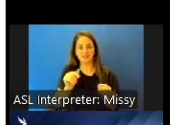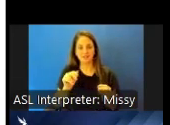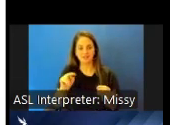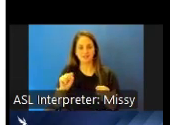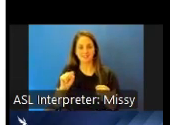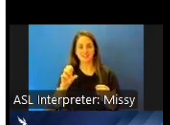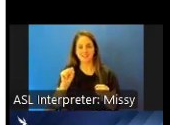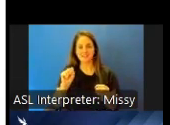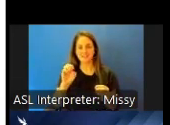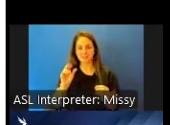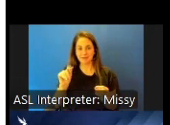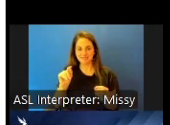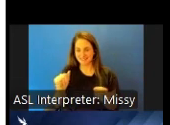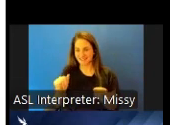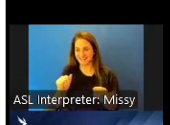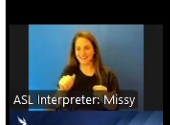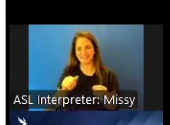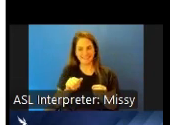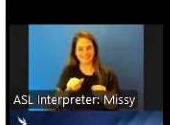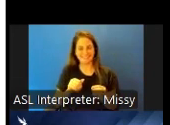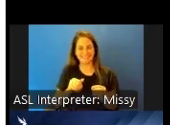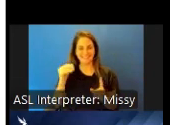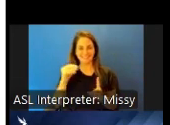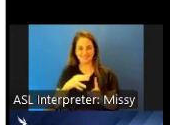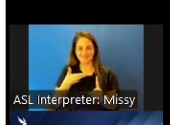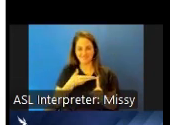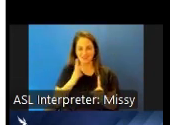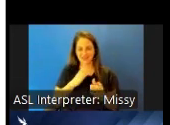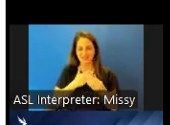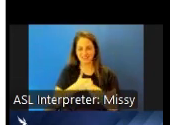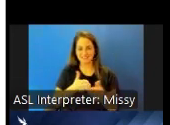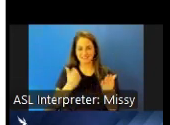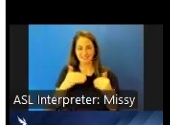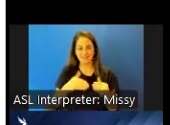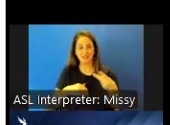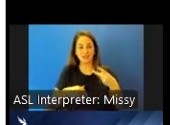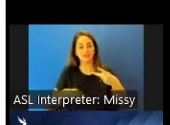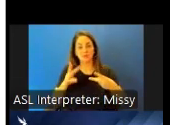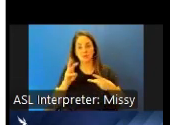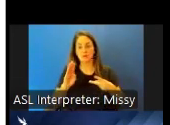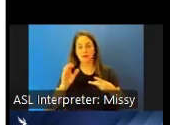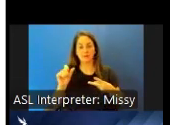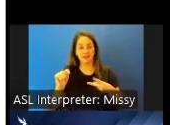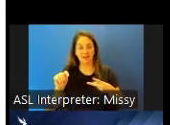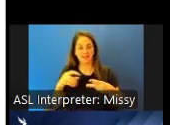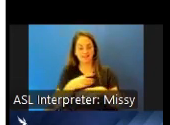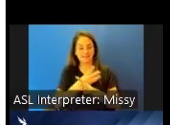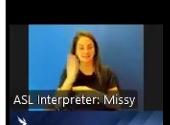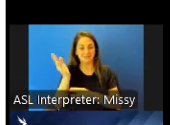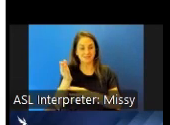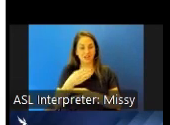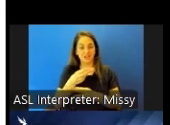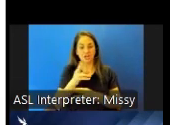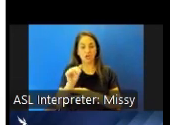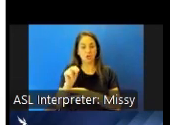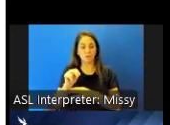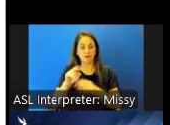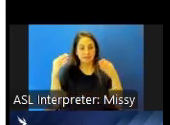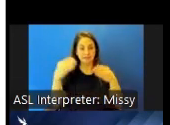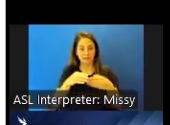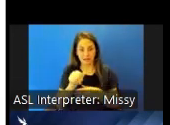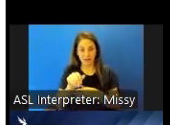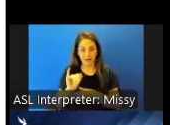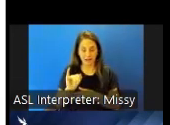cameo in the chat, and 2 webcasts that we slotted in, human-centered AI. That's coming